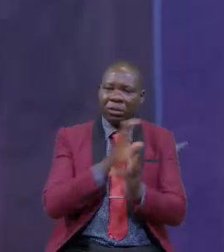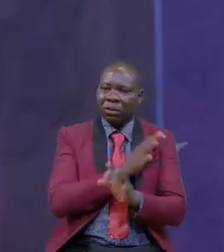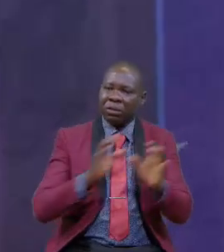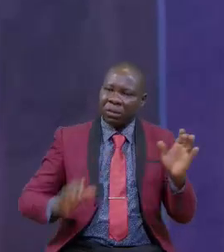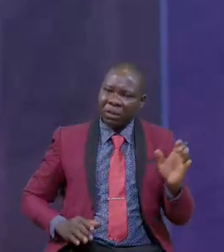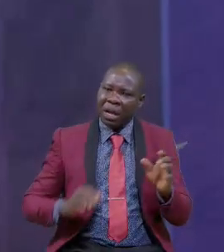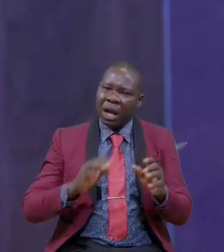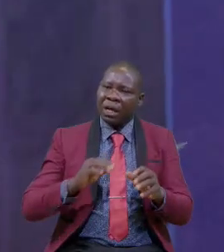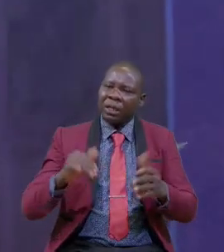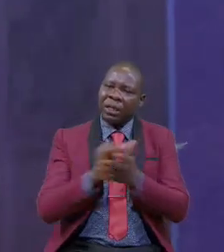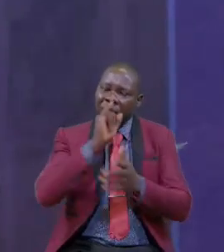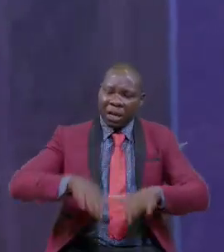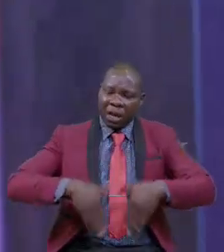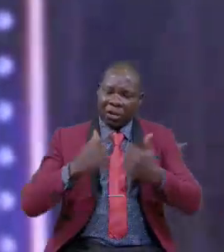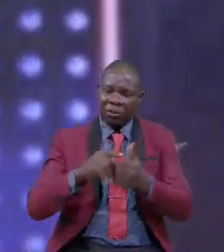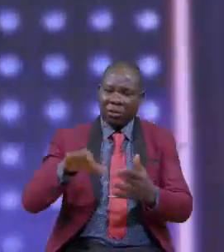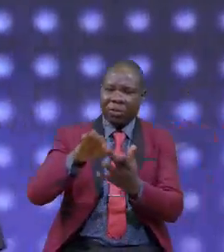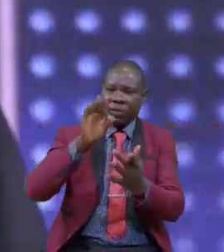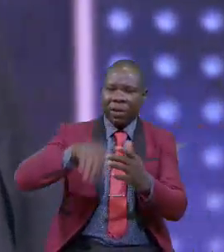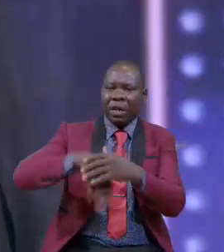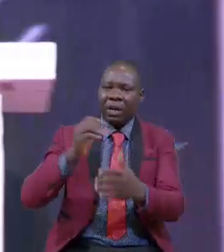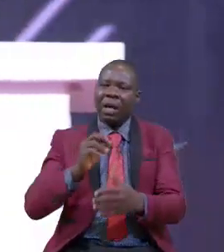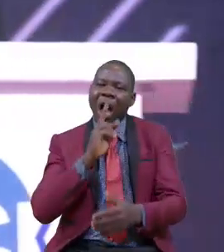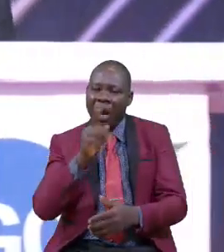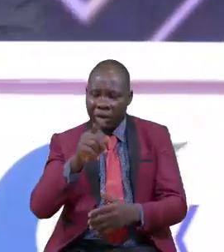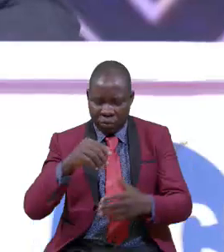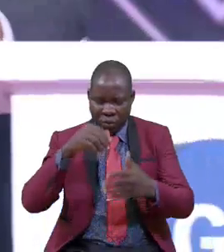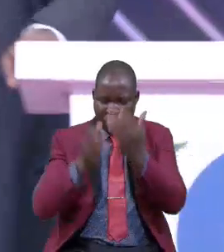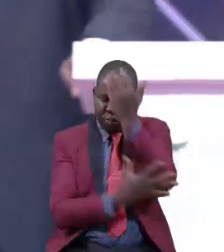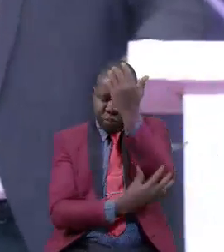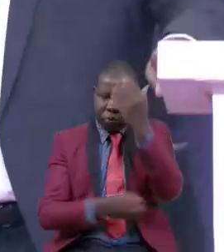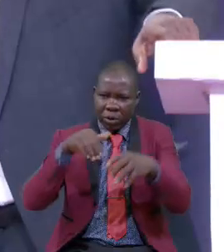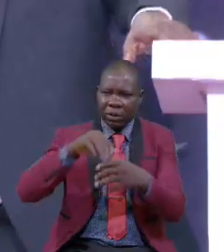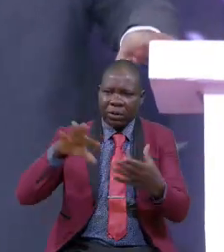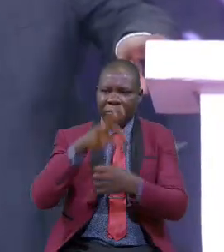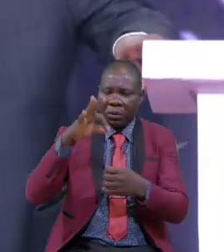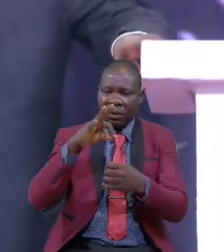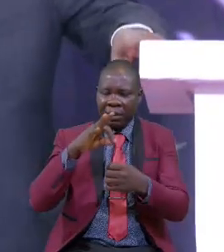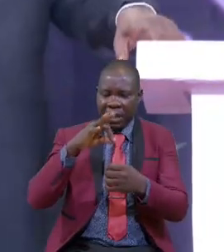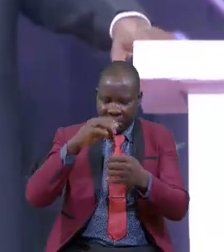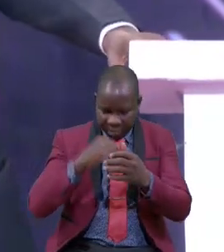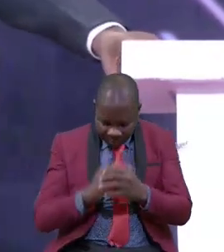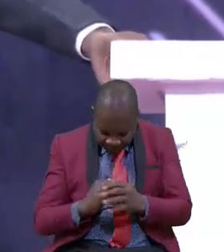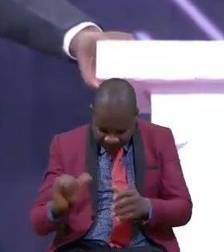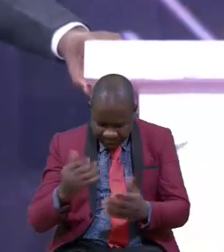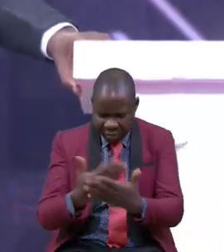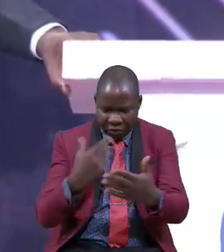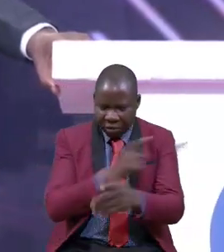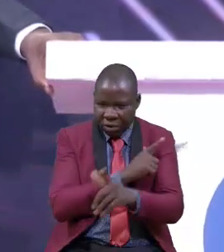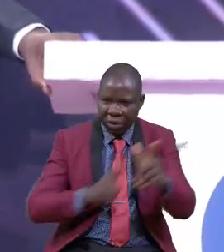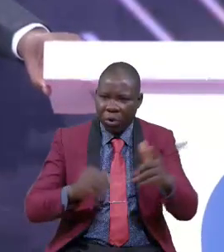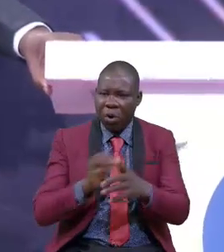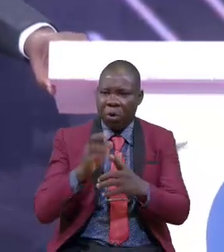you contrite in spirit? Are you bending before the Lord? Or are you coming bragging and boasting? Oh